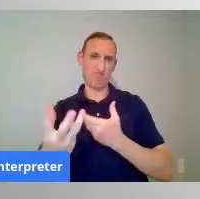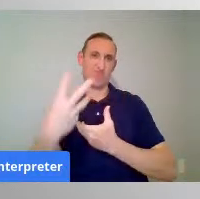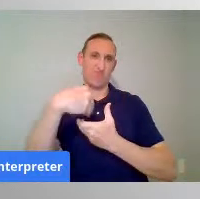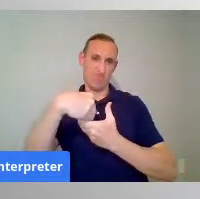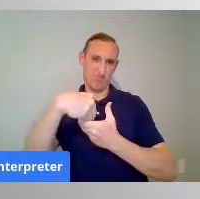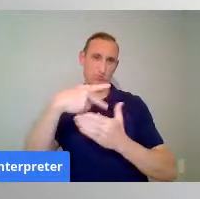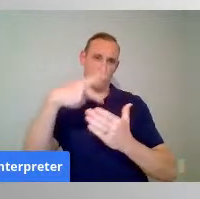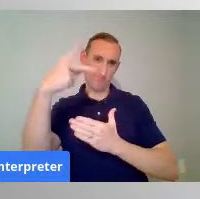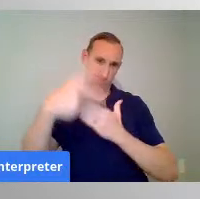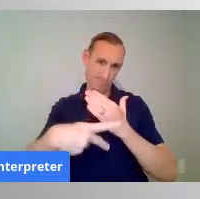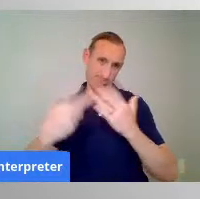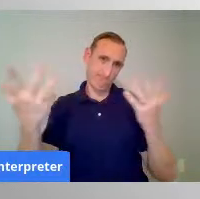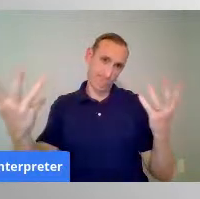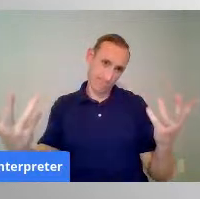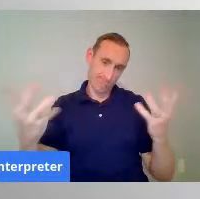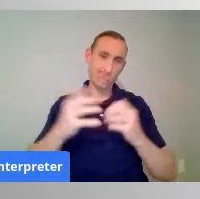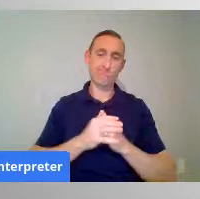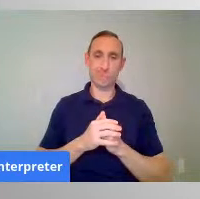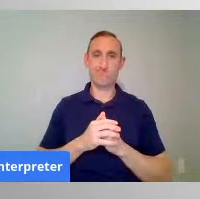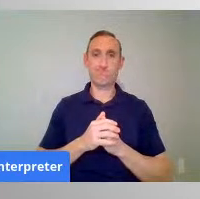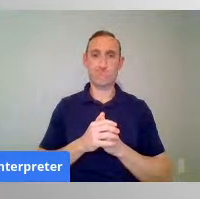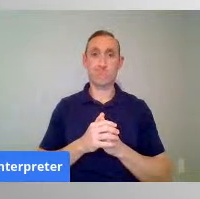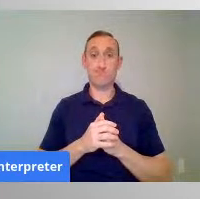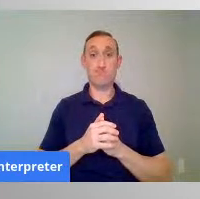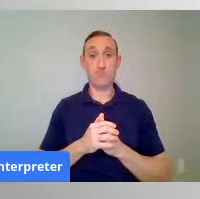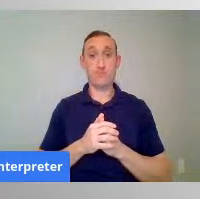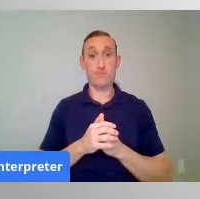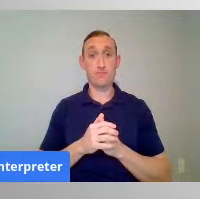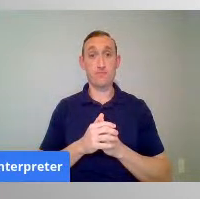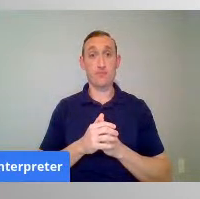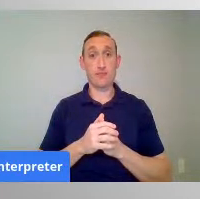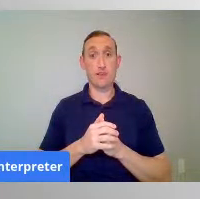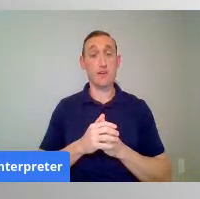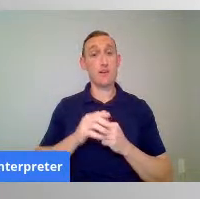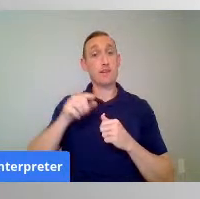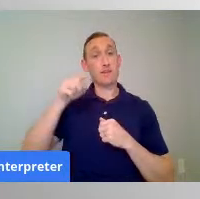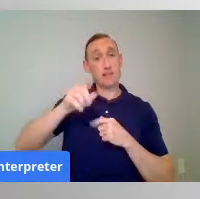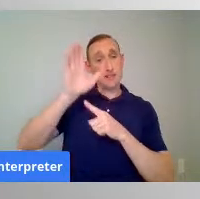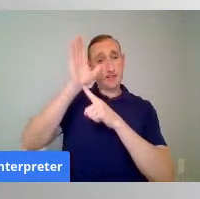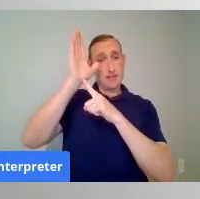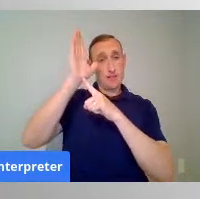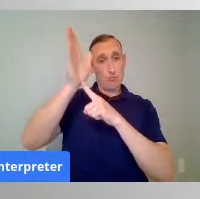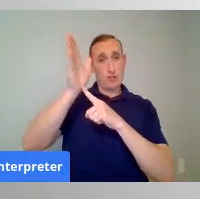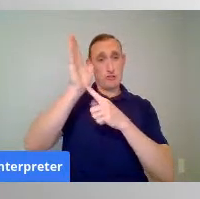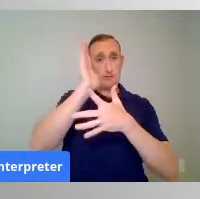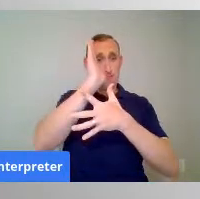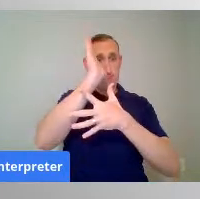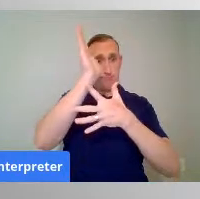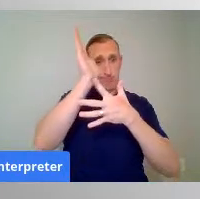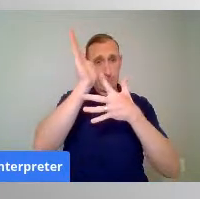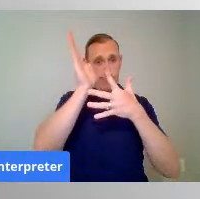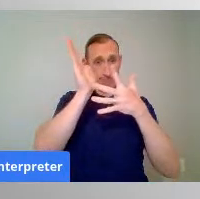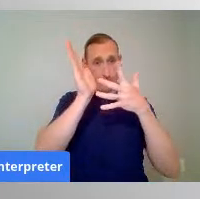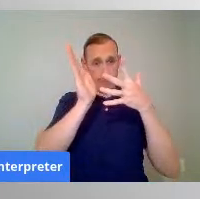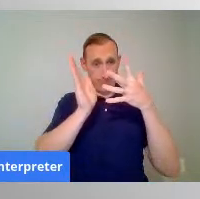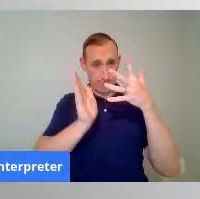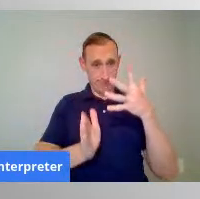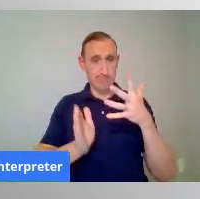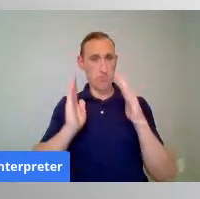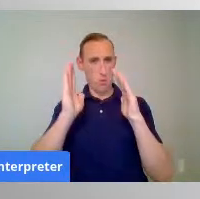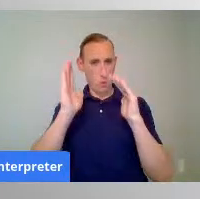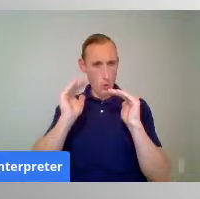So I've tried to divide this up into segments that I hope will be easy for each of you to follow. And to start off